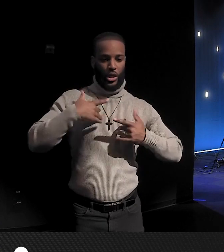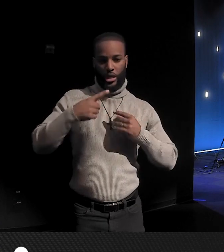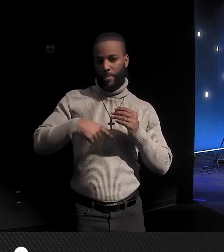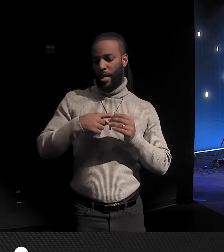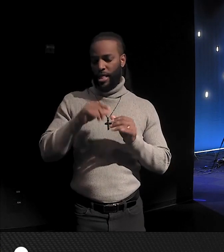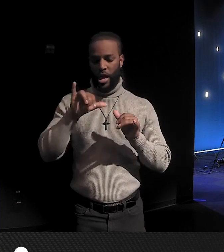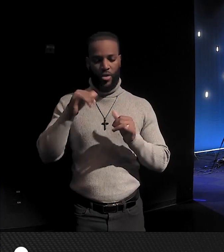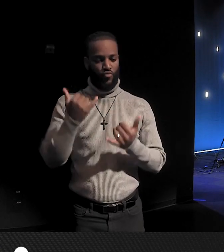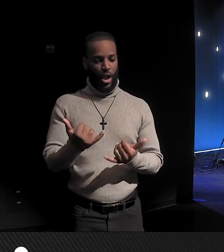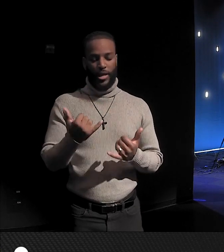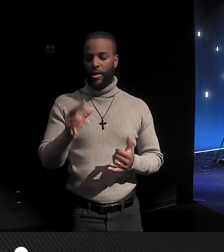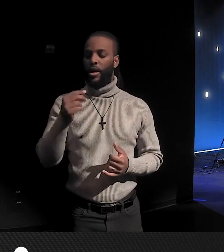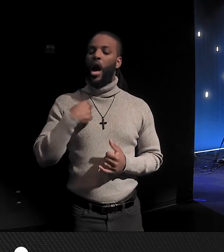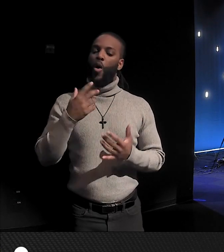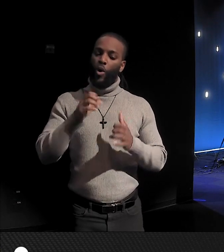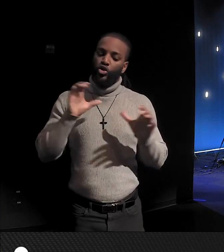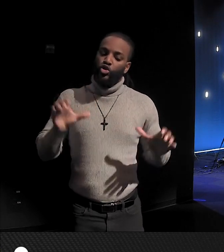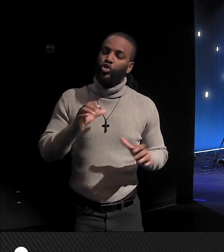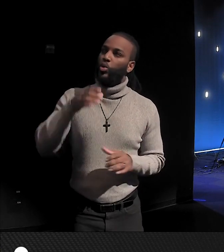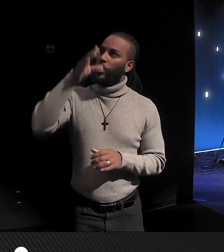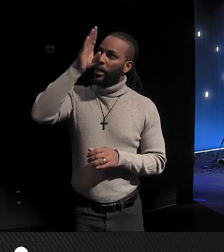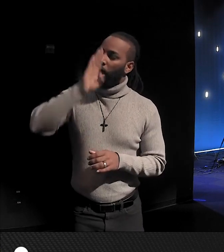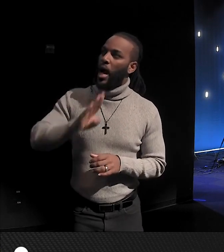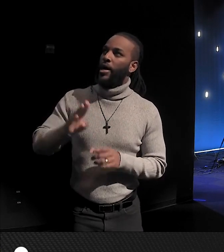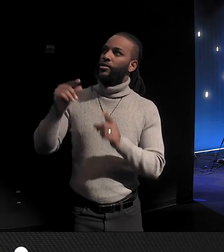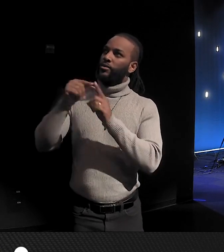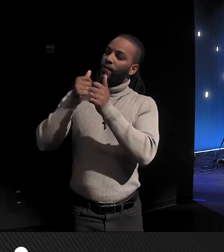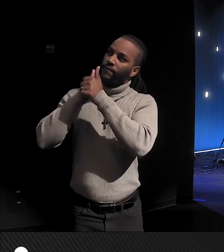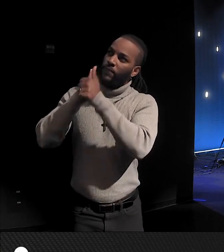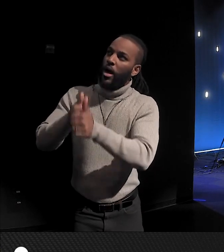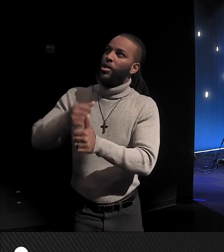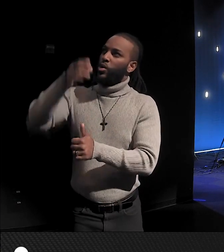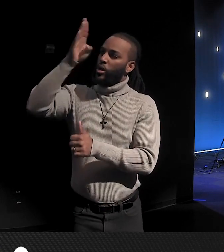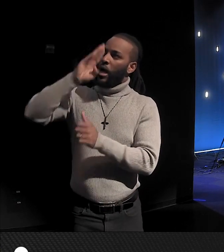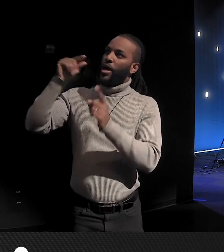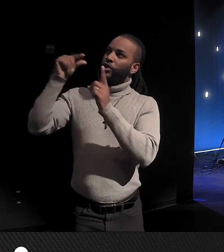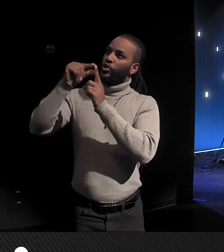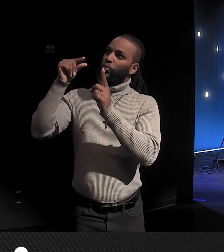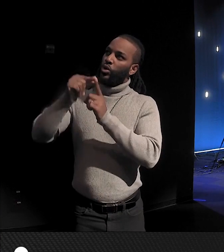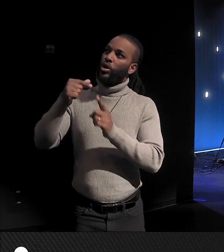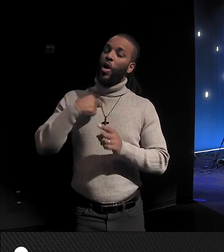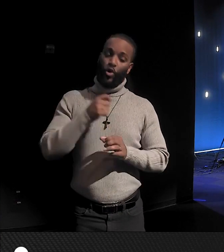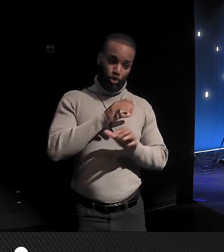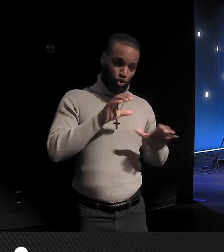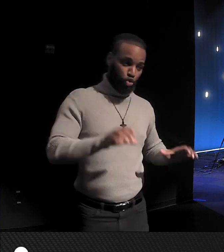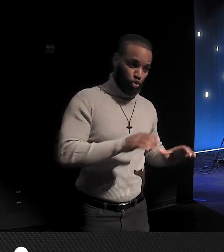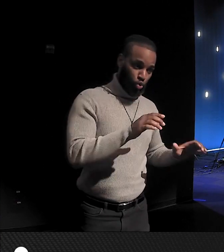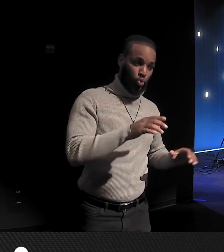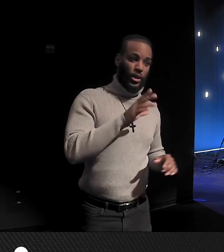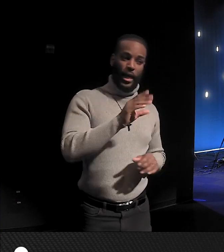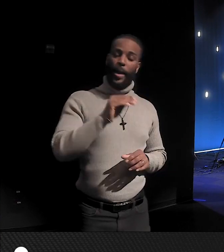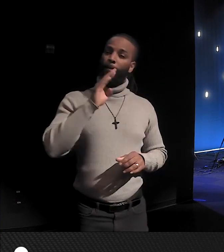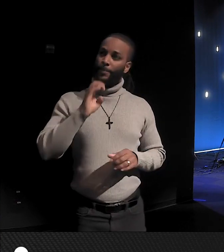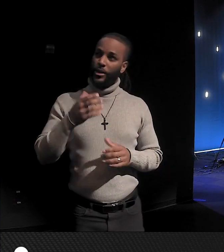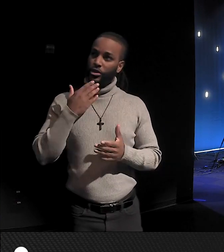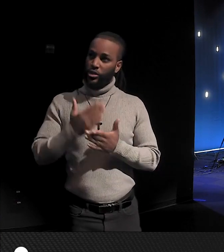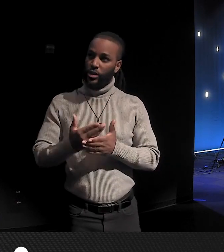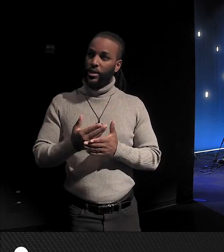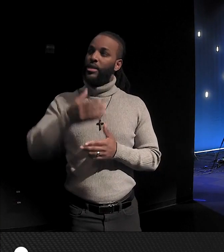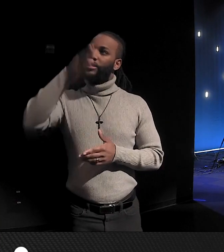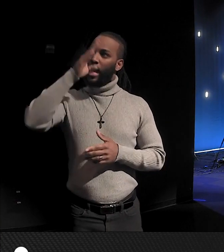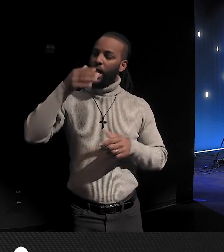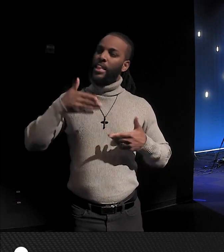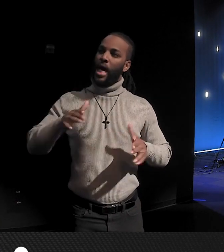I just want to do God's will. I want my doing to flow out of being. He's allowed me to go to the